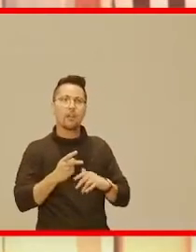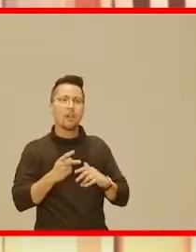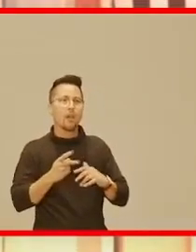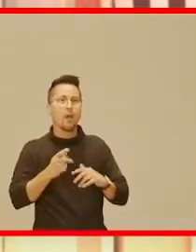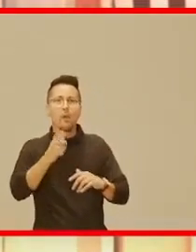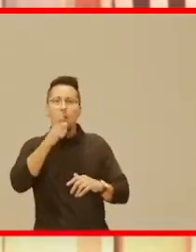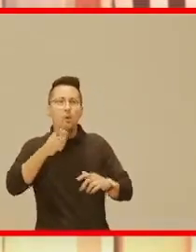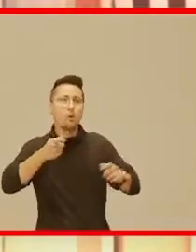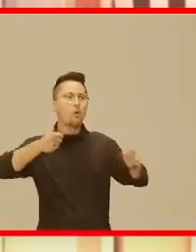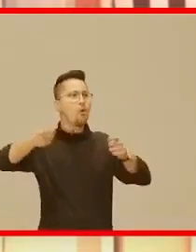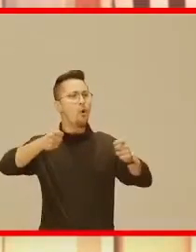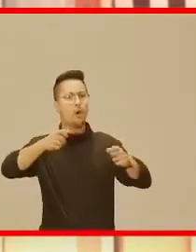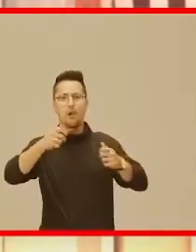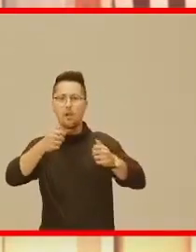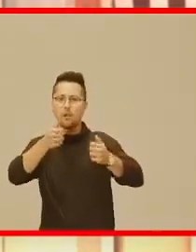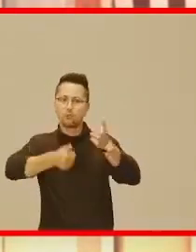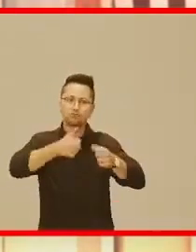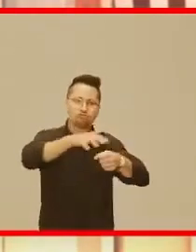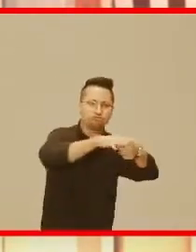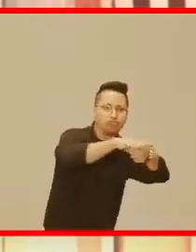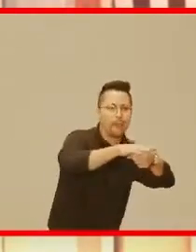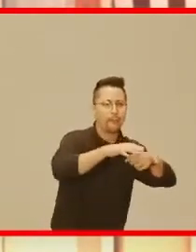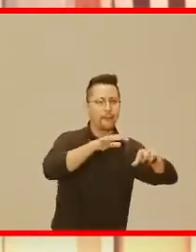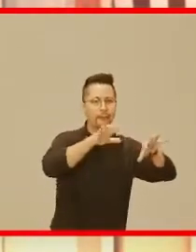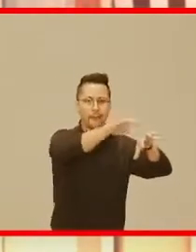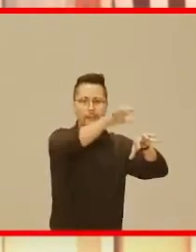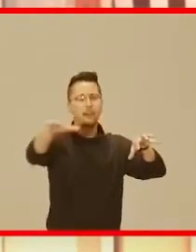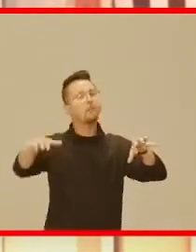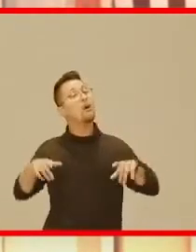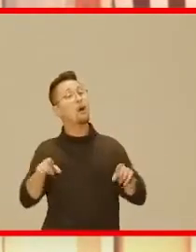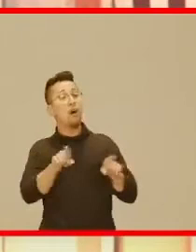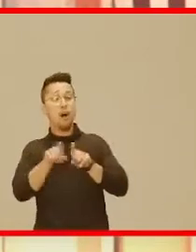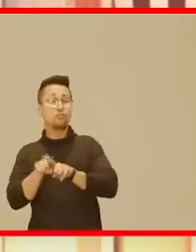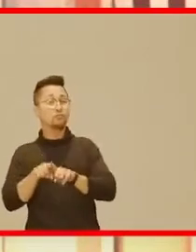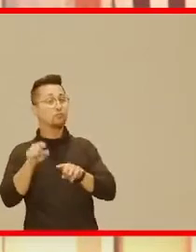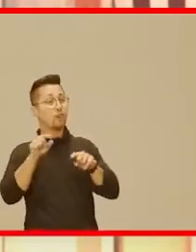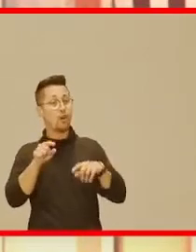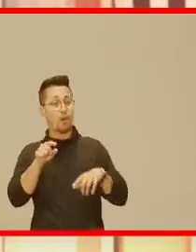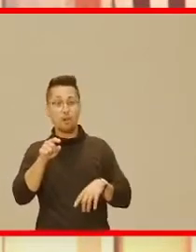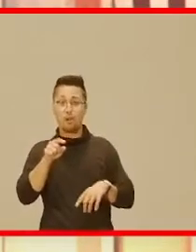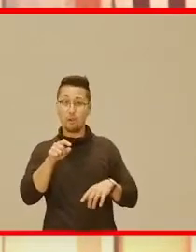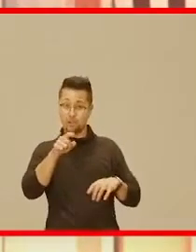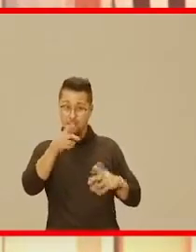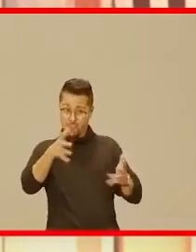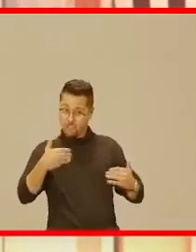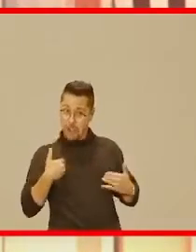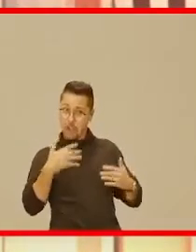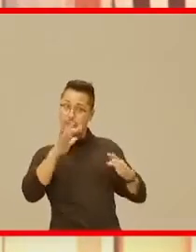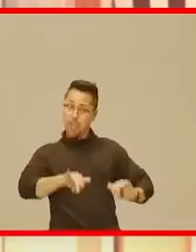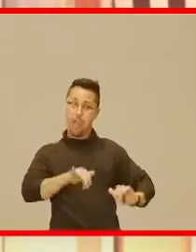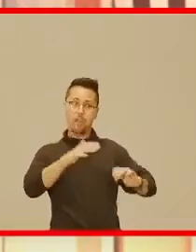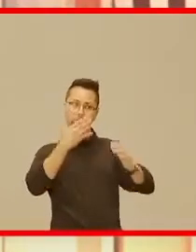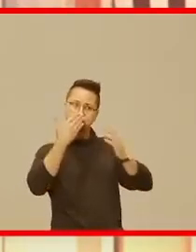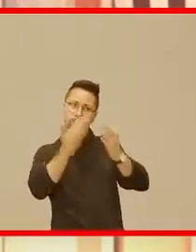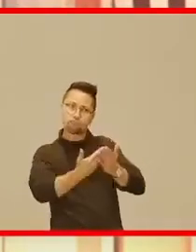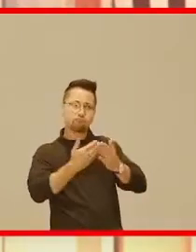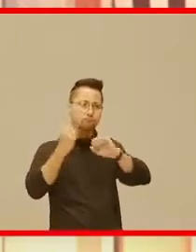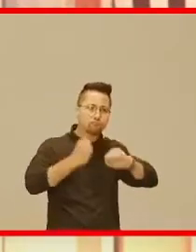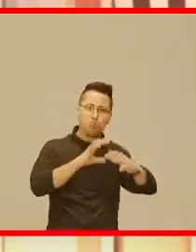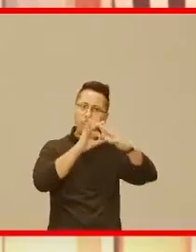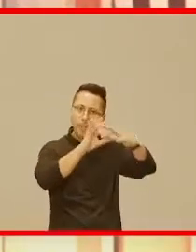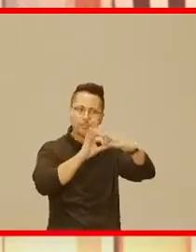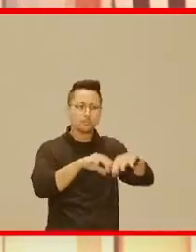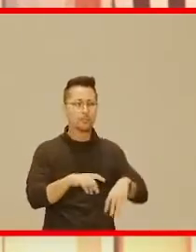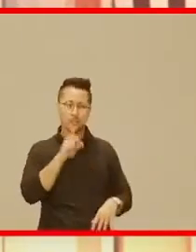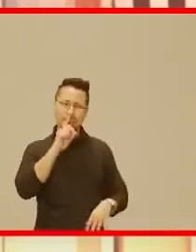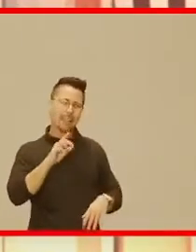thing. But again, I'll go back to if you have the relationship with somebody, and it's really our responsibility almost to have